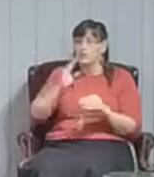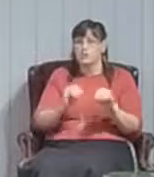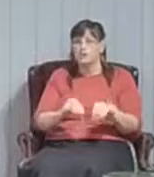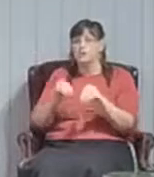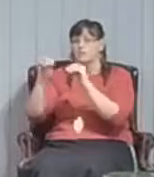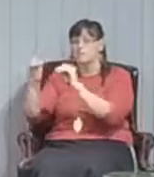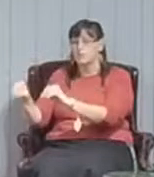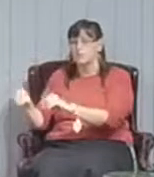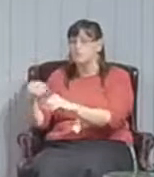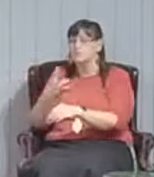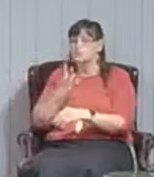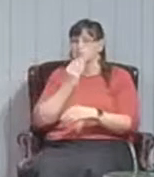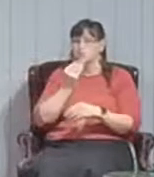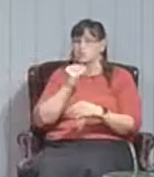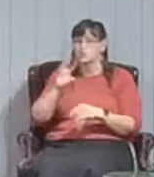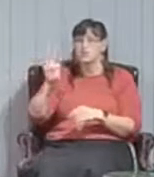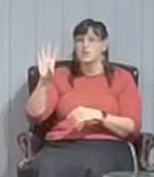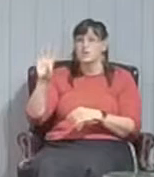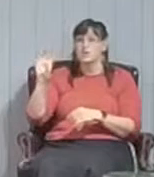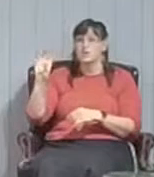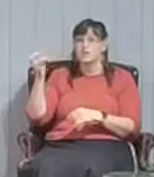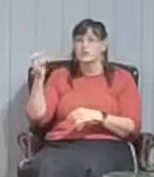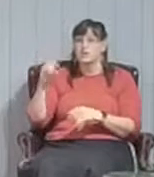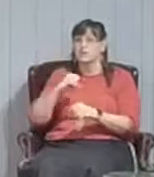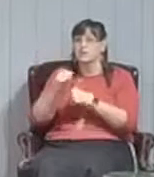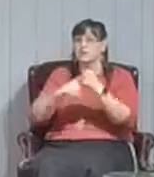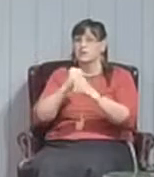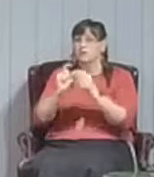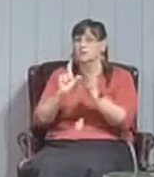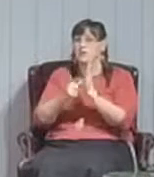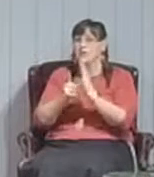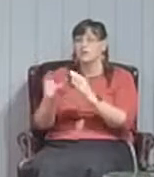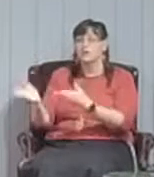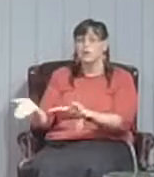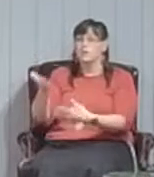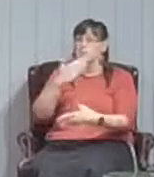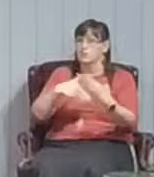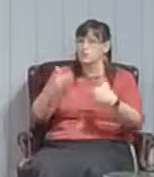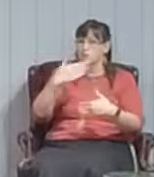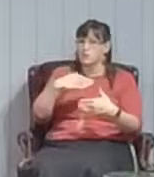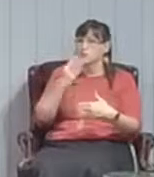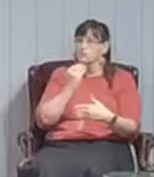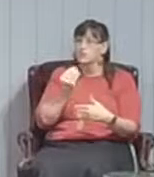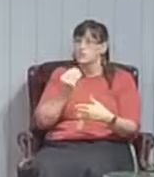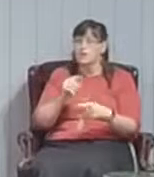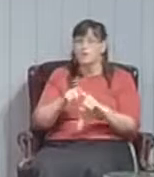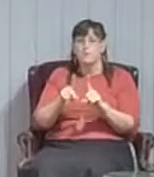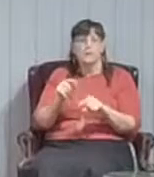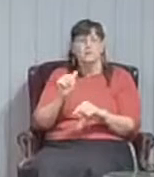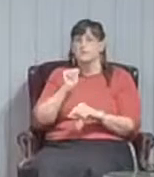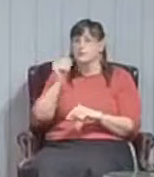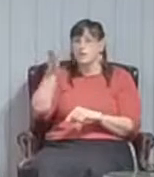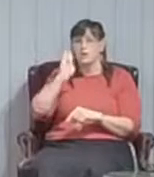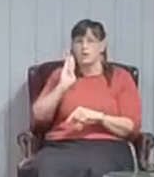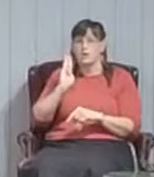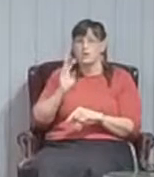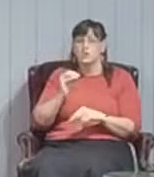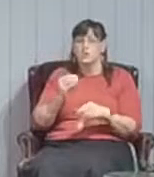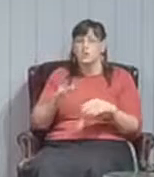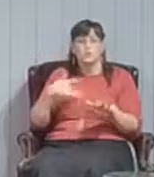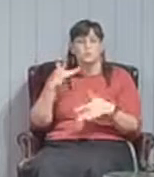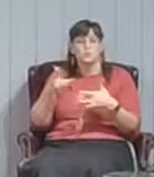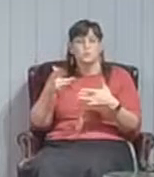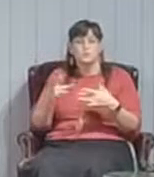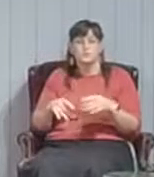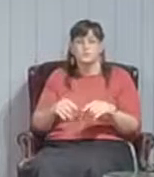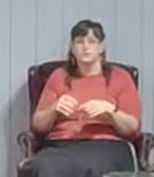God returned the Jews, but it was not God who led these and moved upon these adversaries of Judah